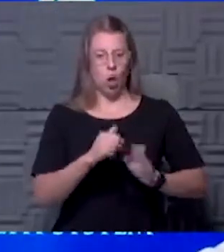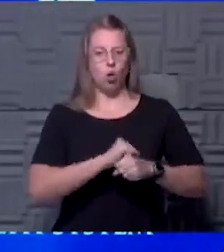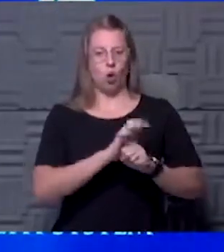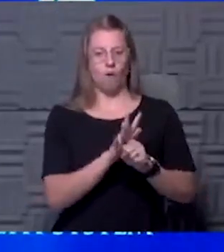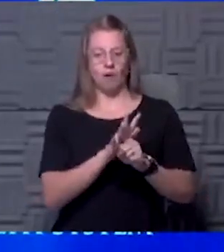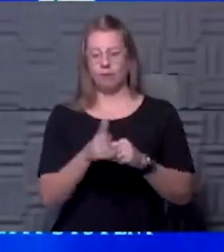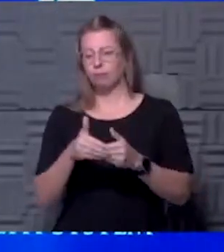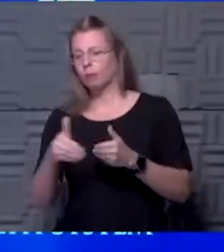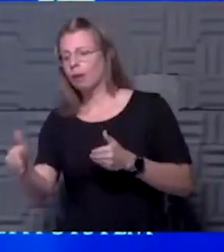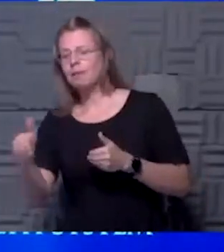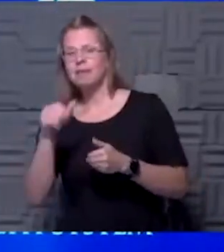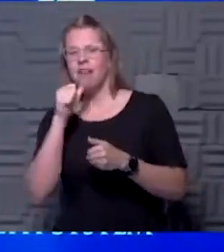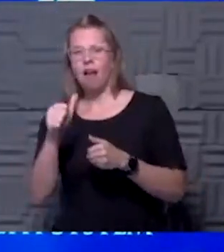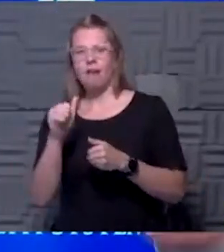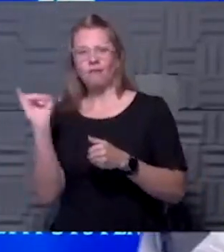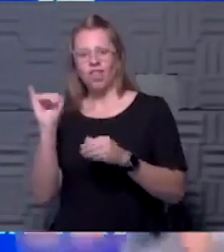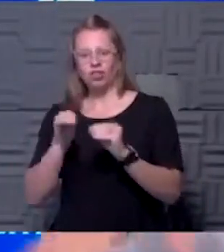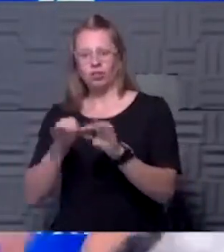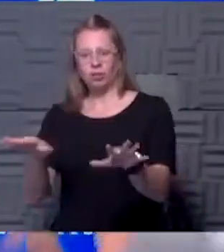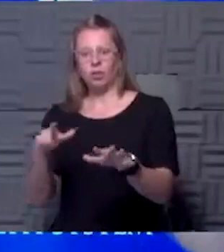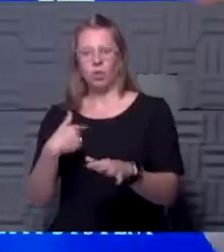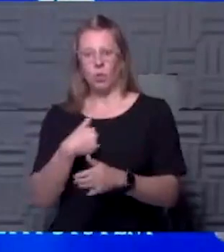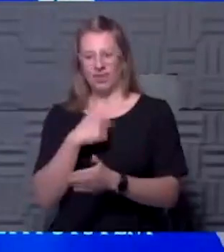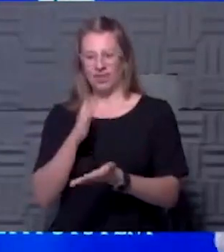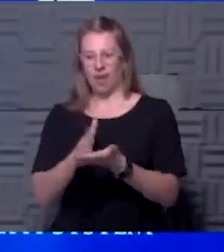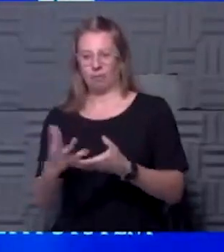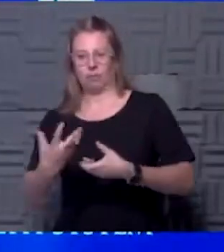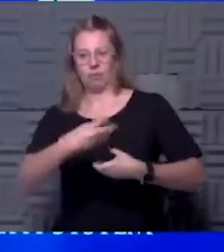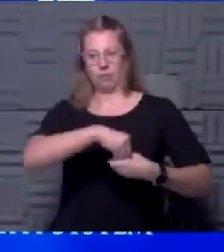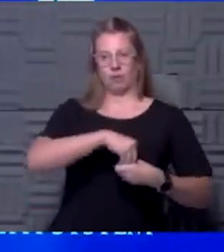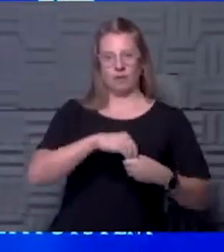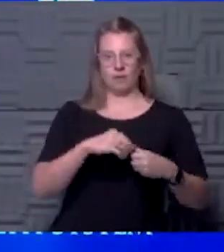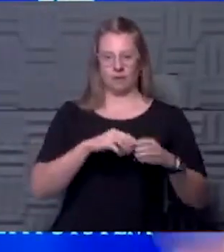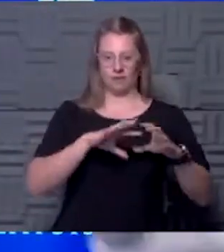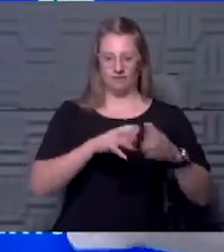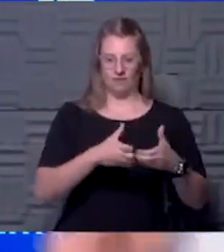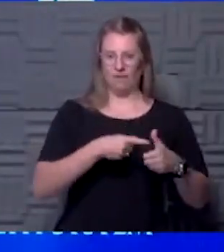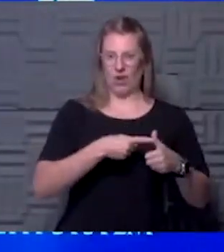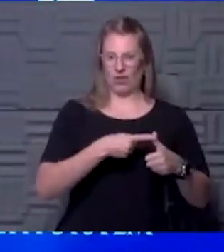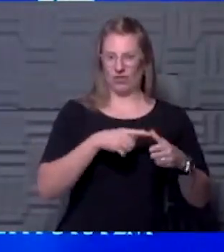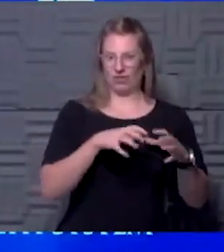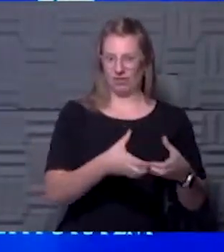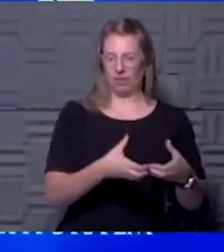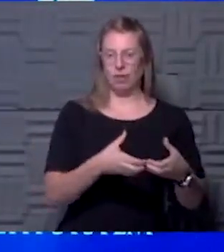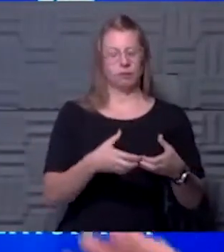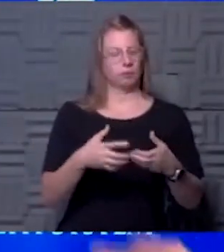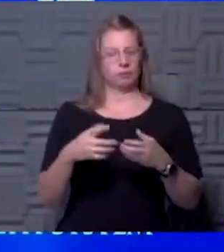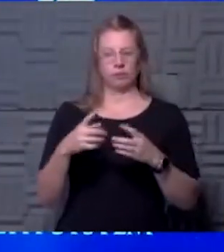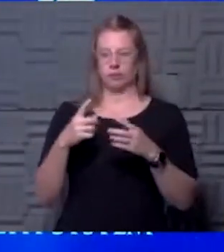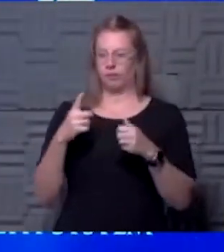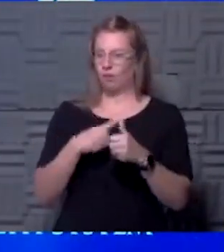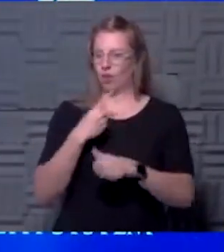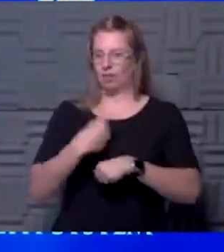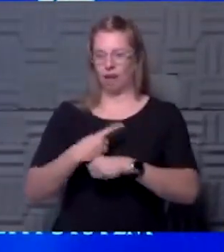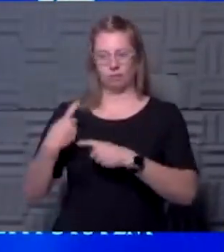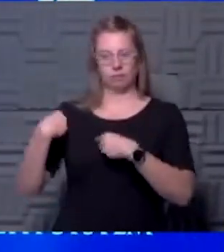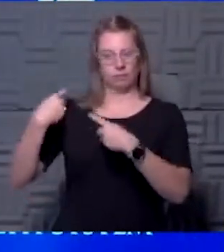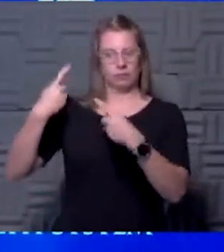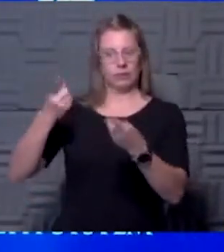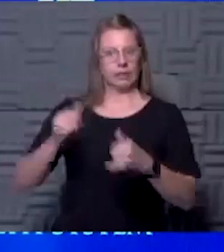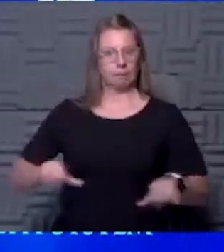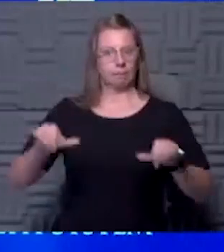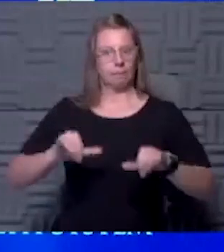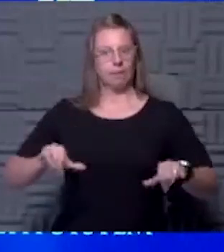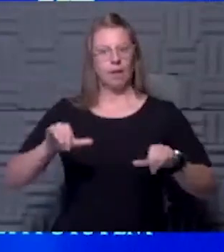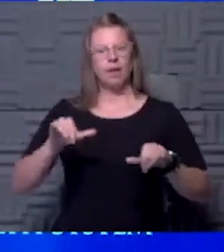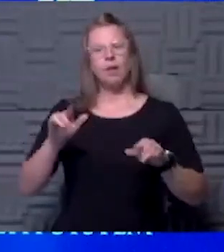you're not as infectious. And so theoretically, we stop counting you on the first number. Right. That's how we've done it since the day we started. Right. People report